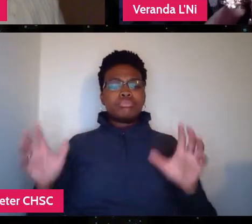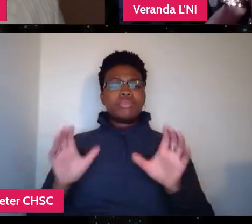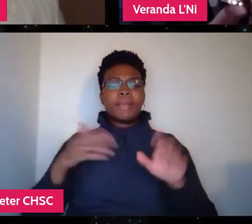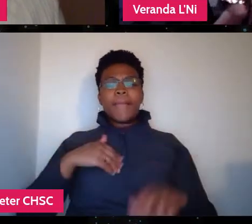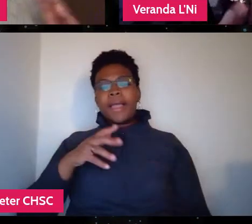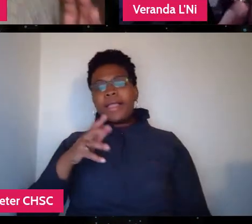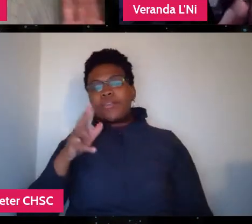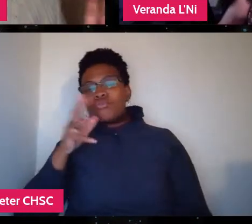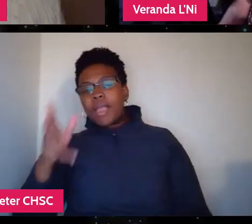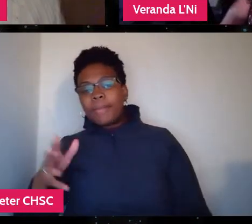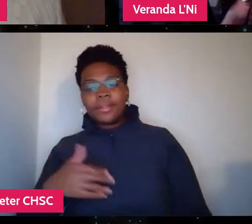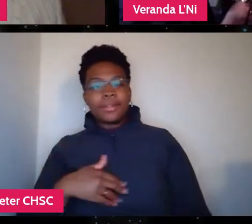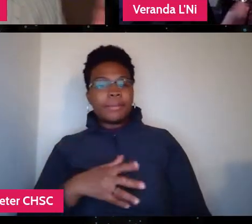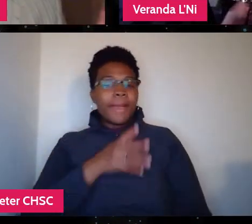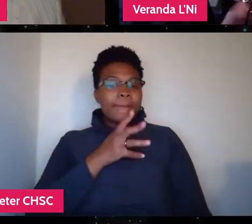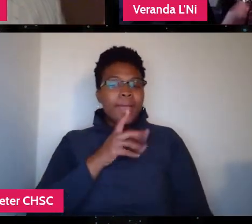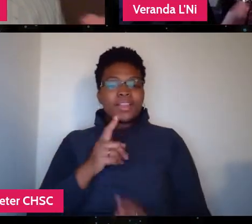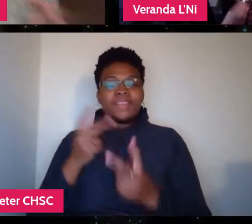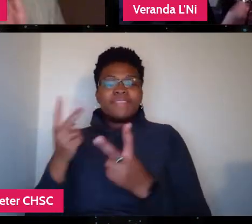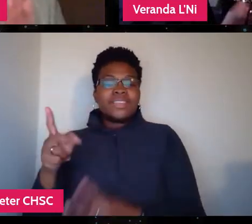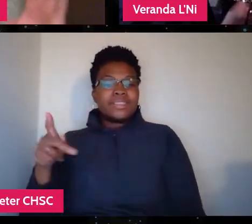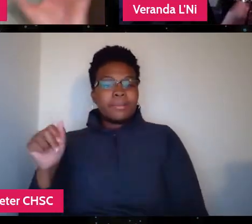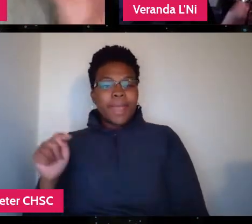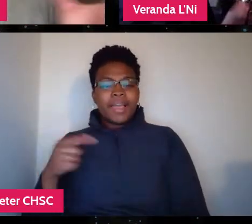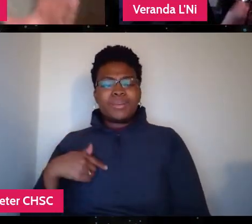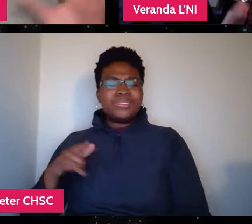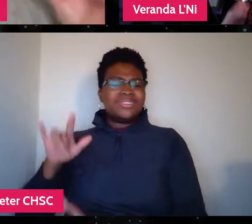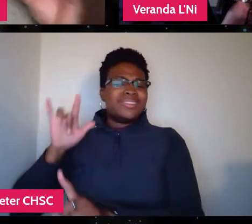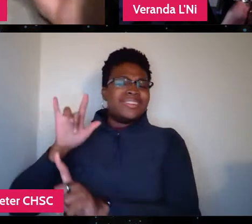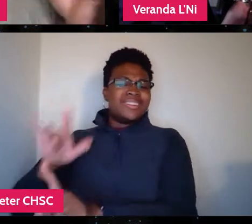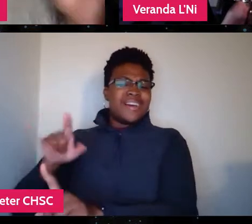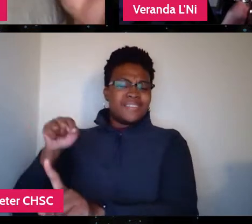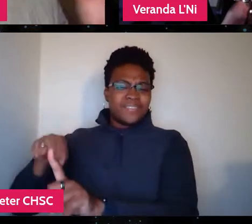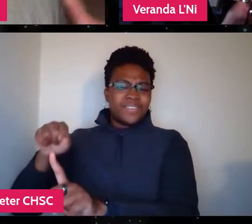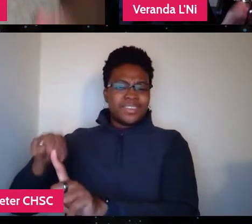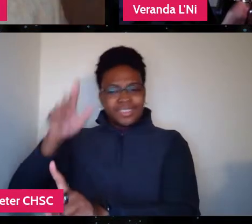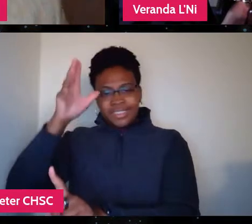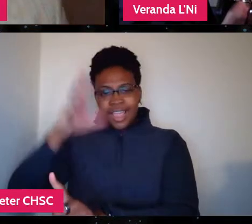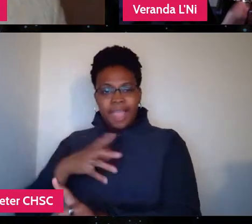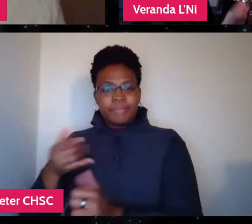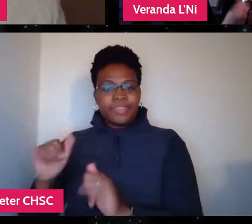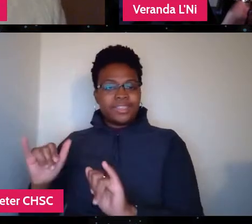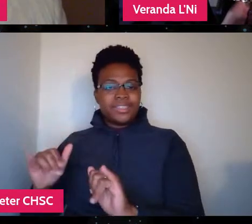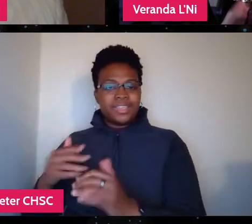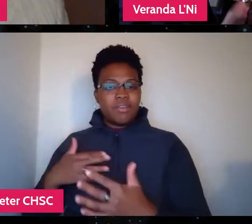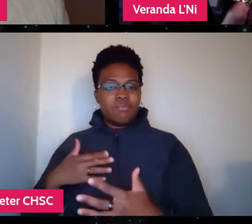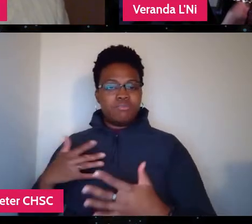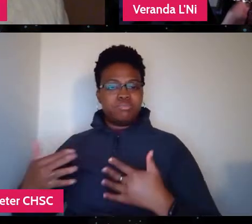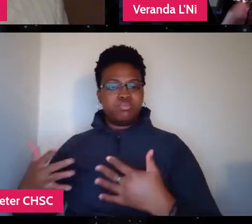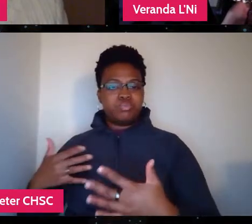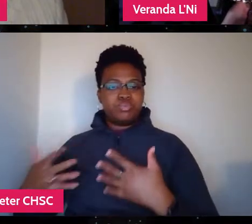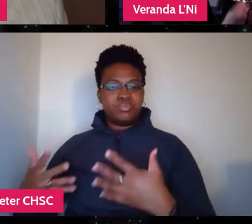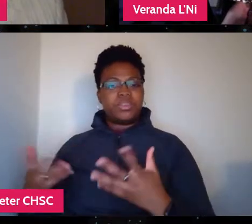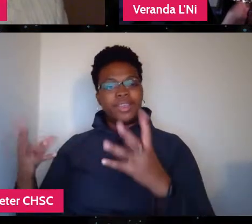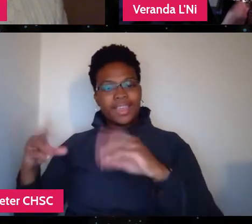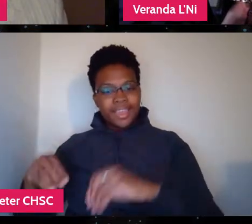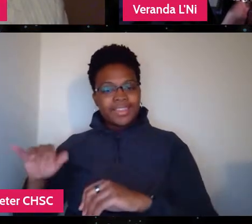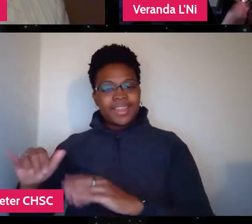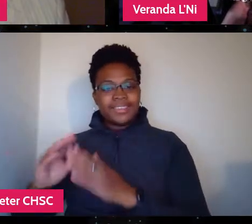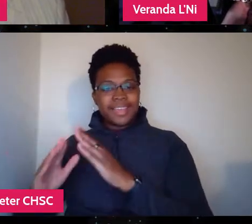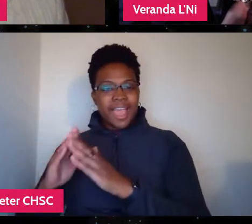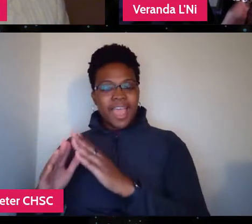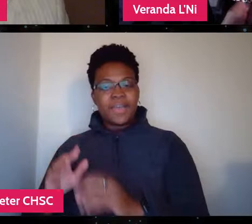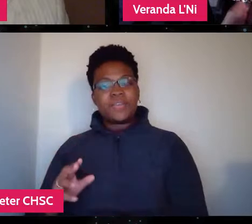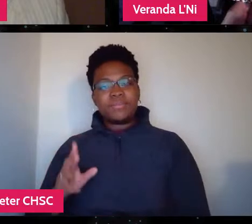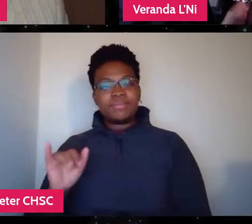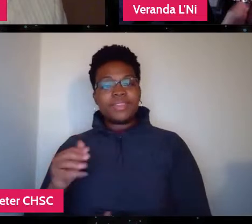Pat. It's like there was this love for this guy that still vibrated, you know, in the town. So